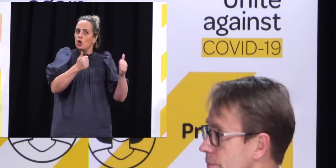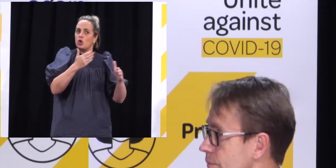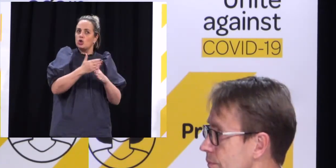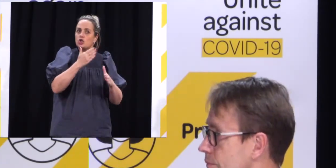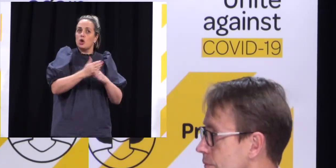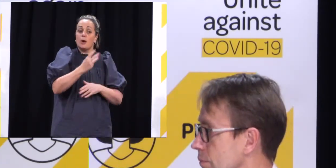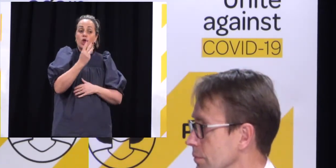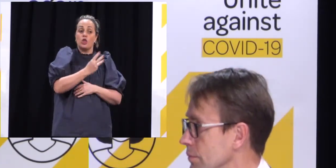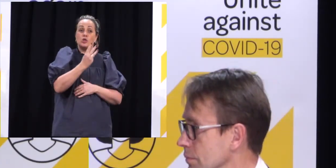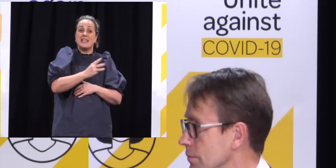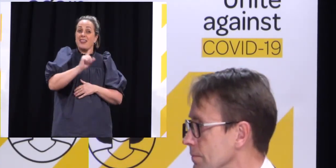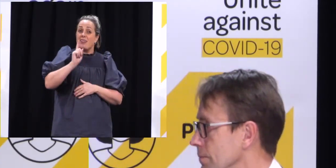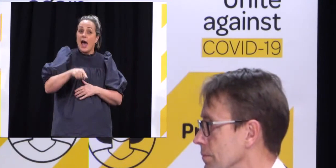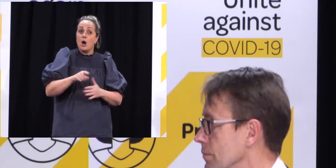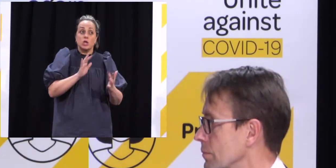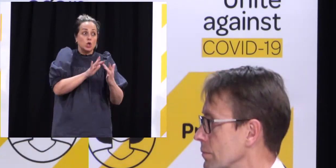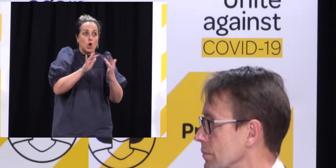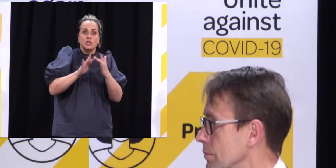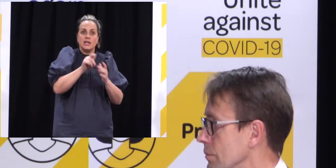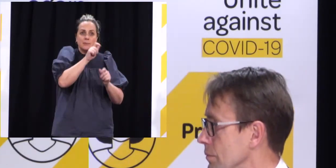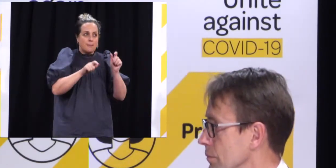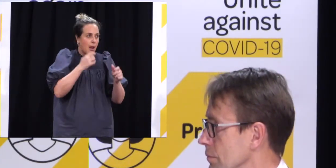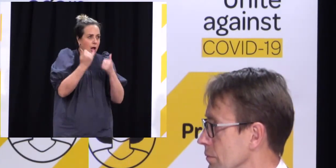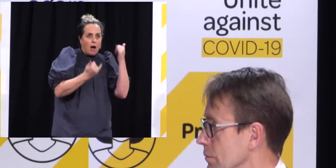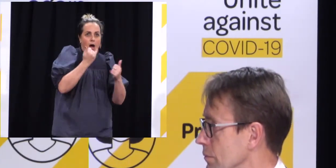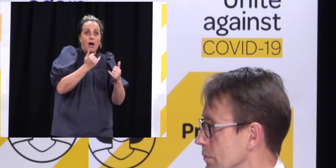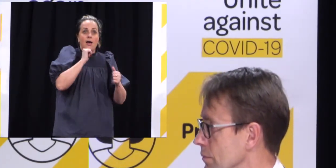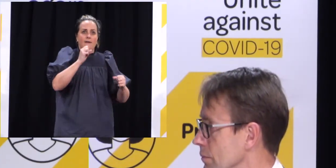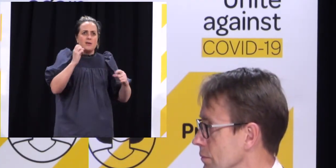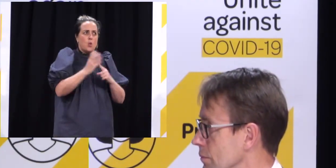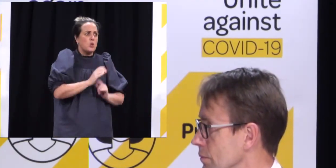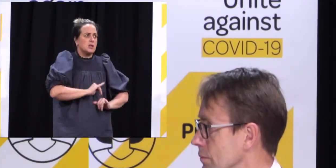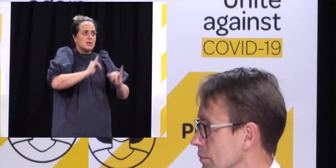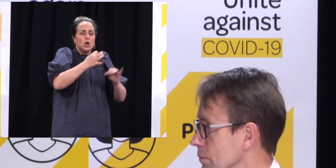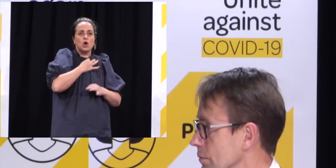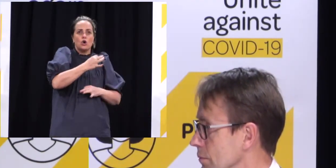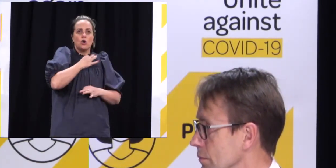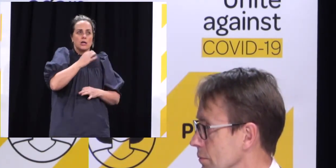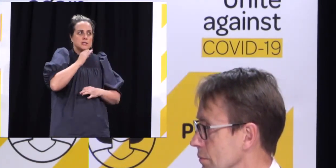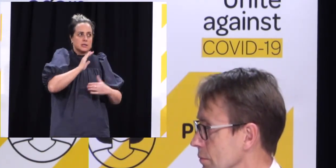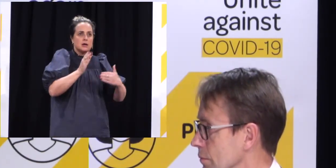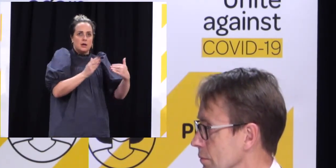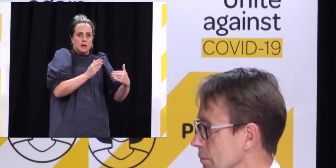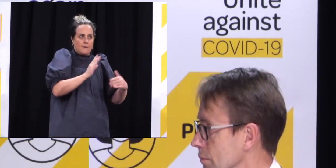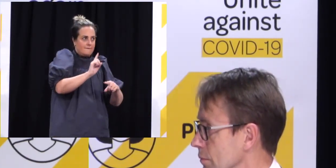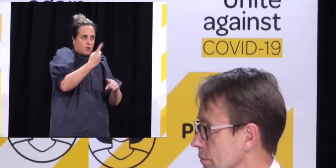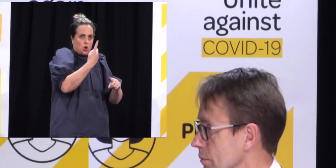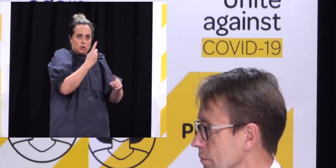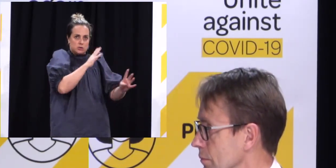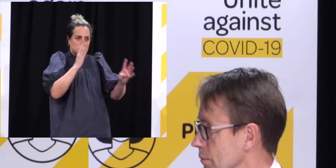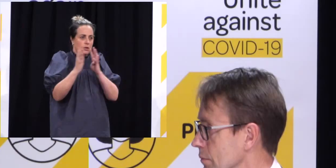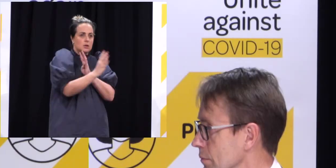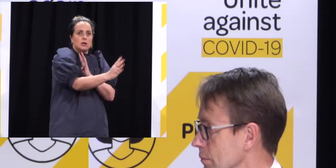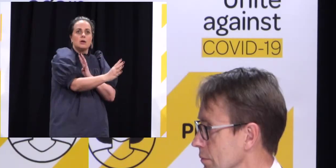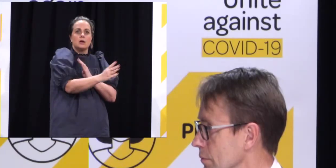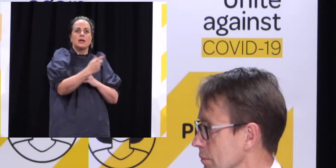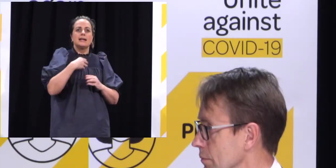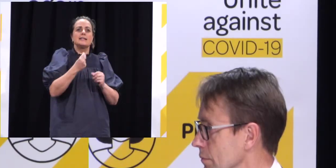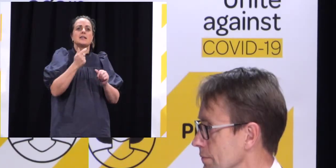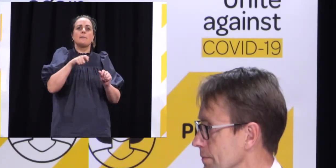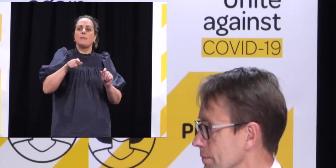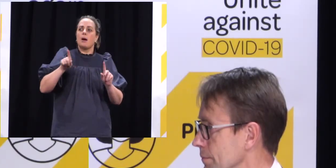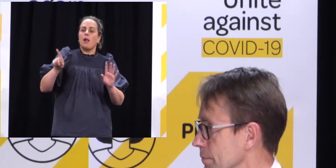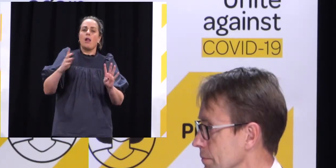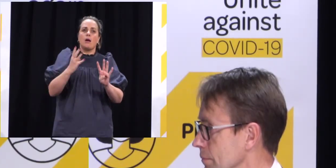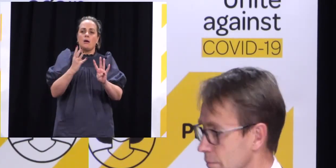contacts, triaging those that are the most critical for us, because there'll be some that actually, you know, they're on the peripheries, but we're just being